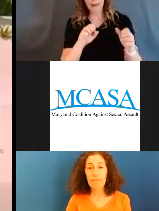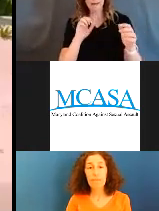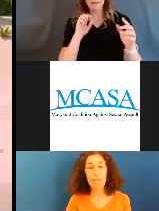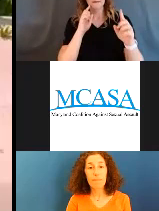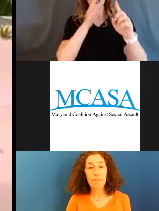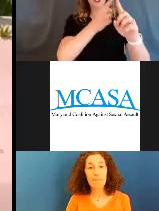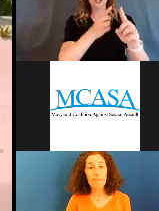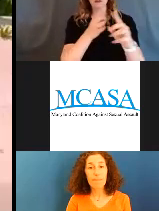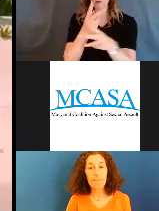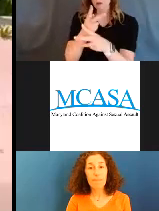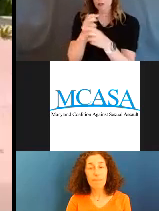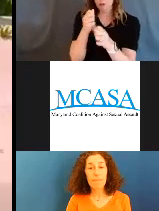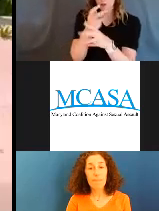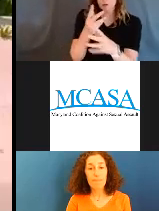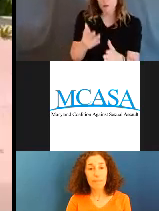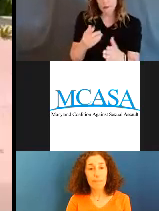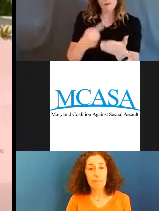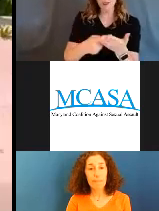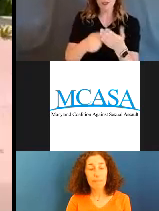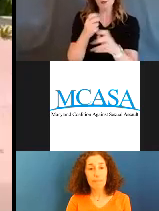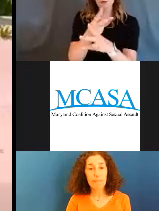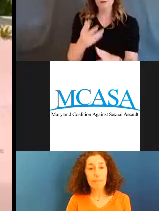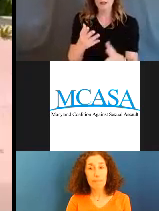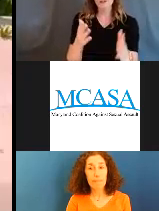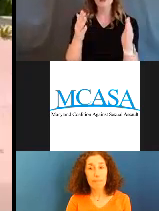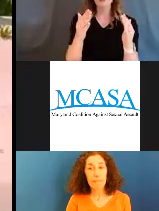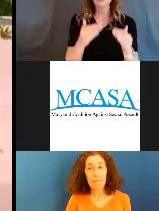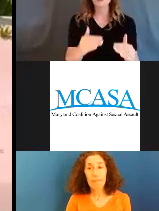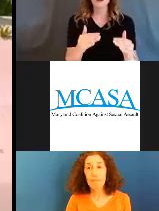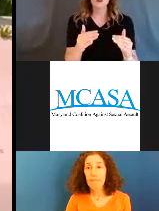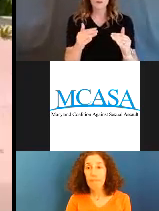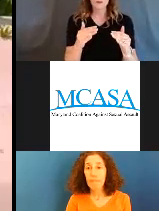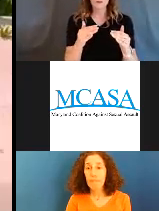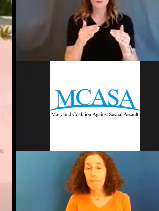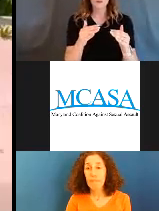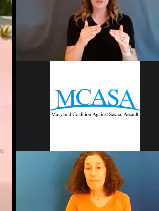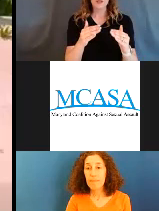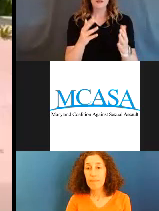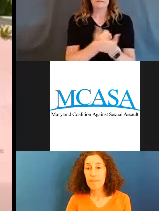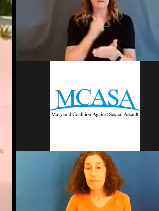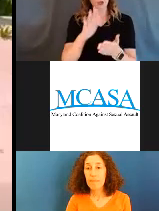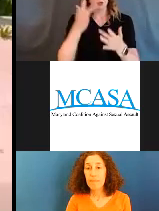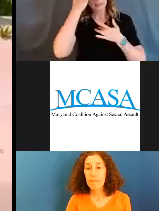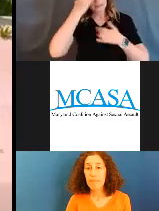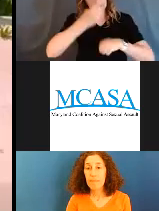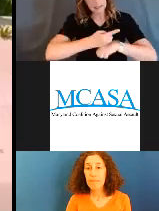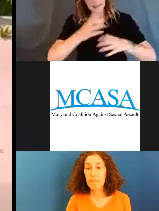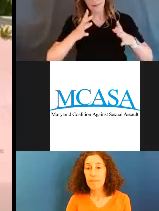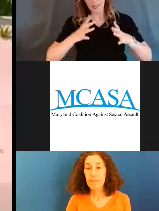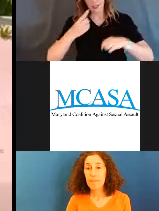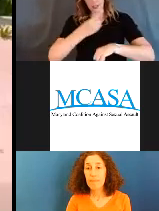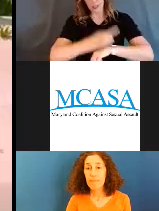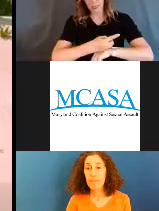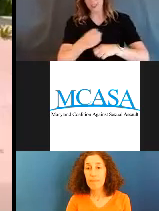supervisor, building that relationship of support. Take your sick days, and vacation days. You